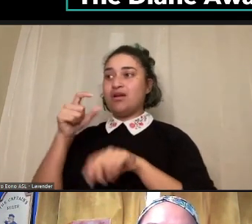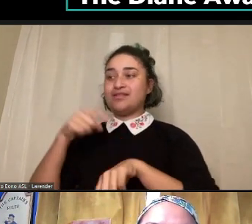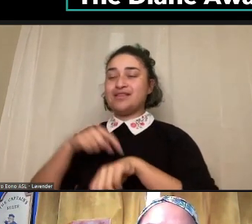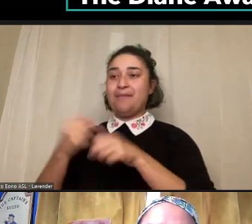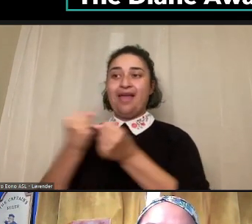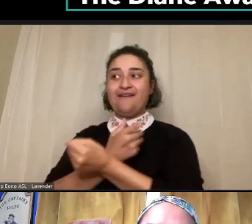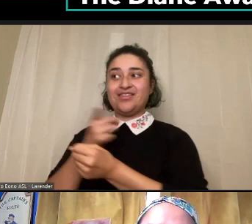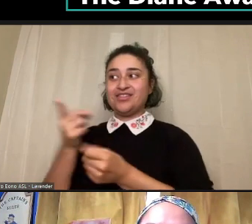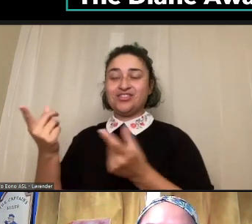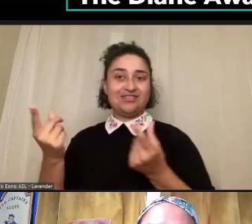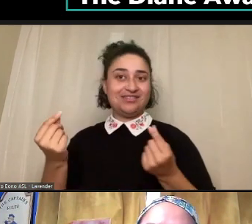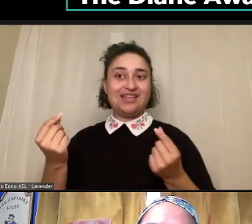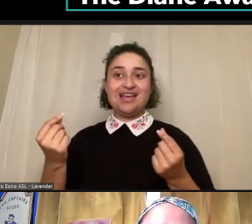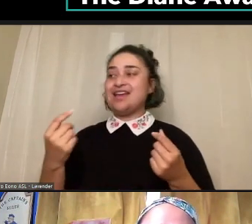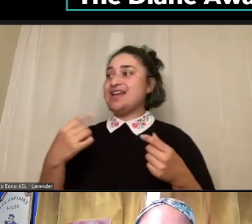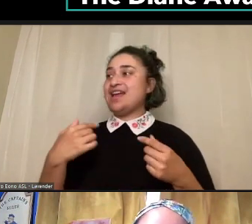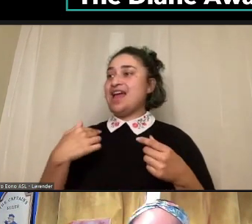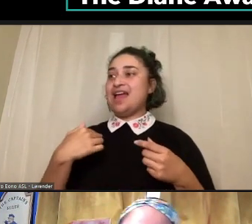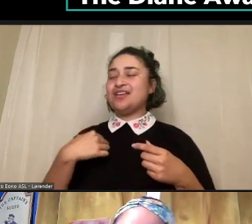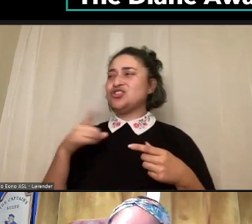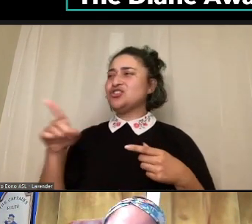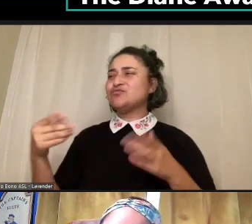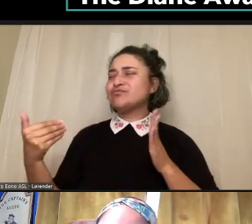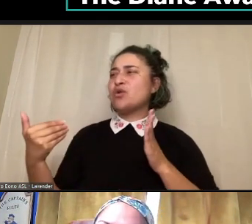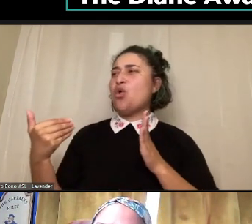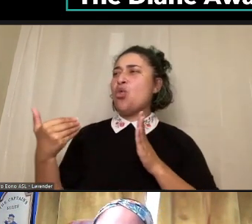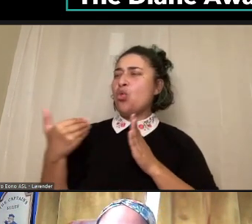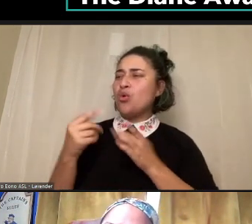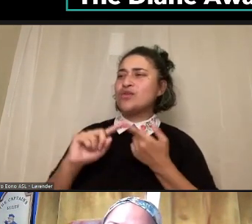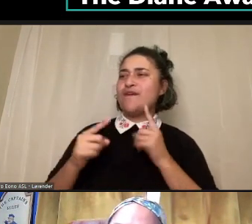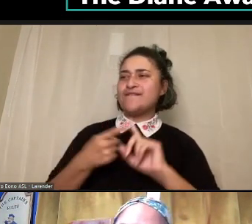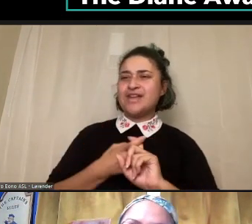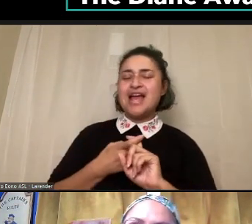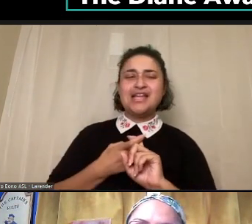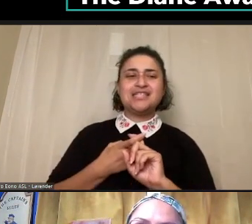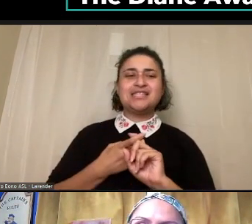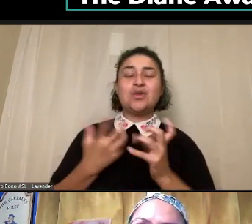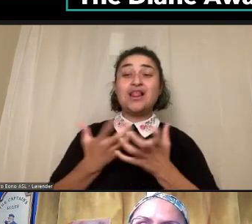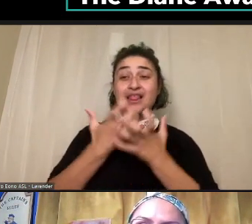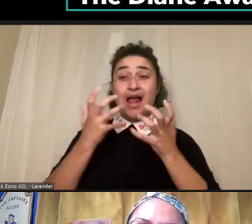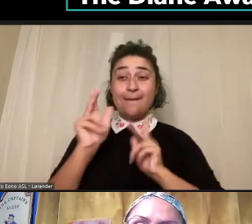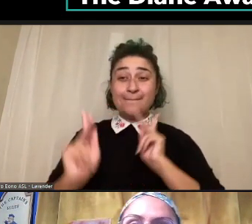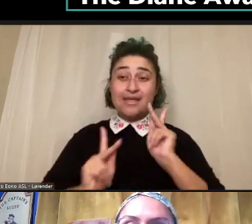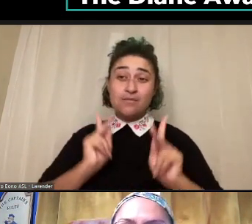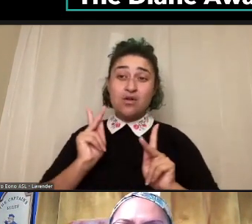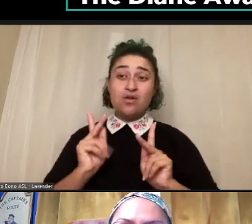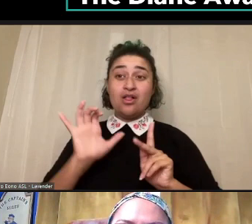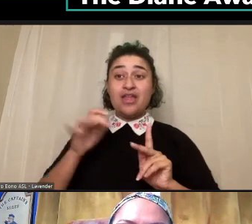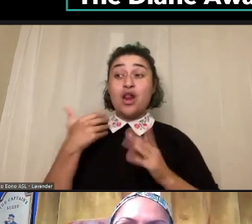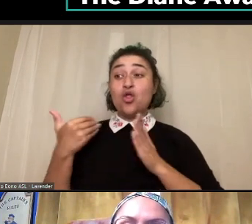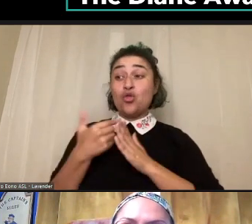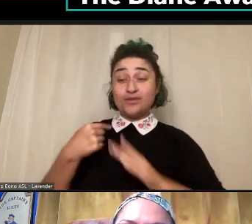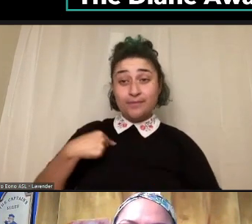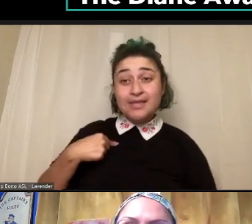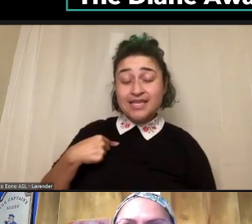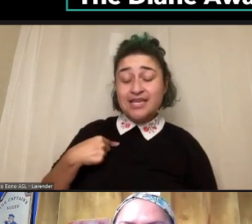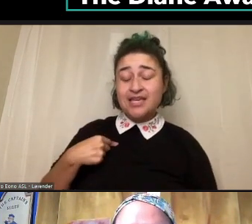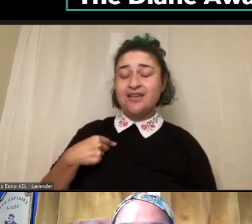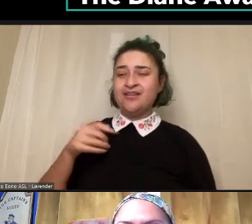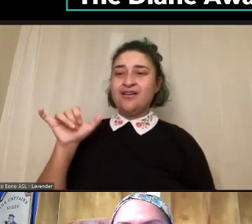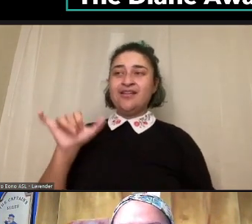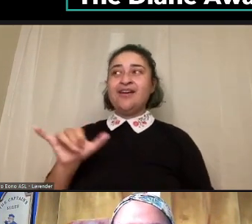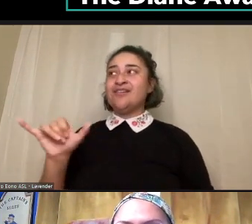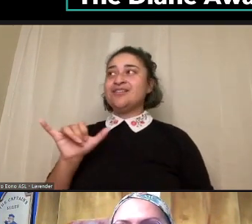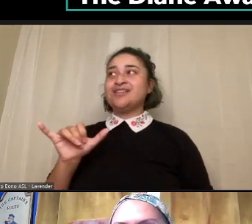And she was such a close friend to a lot of people that are really close to me. So that's like, you know, it's